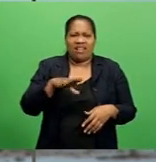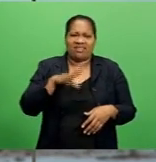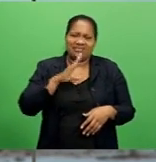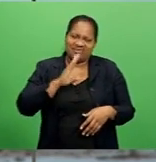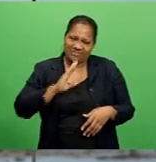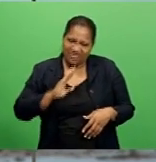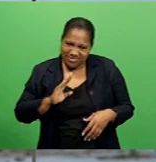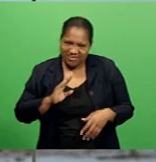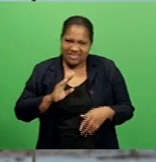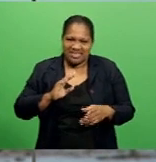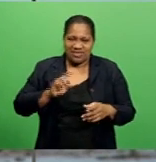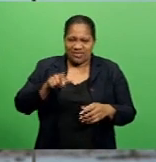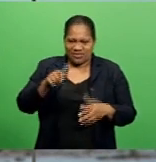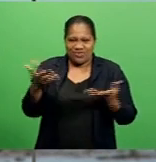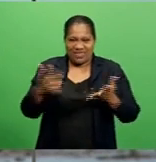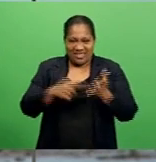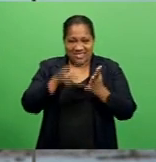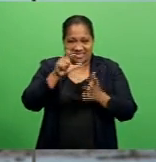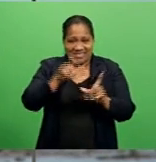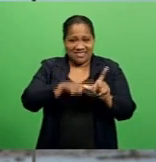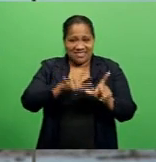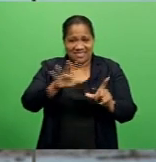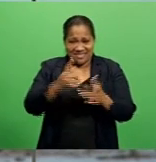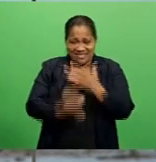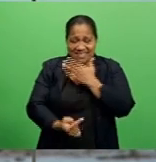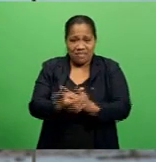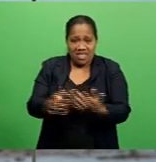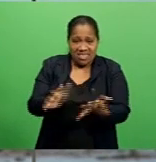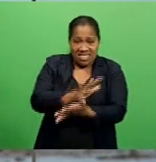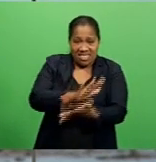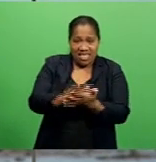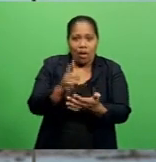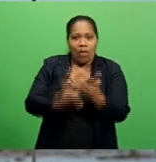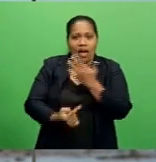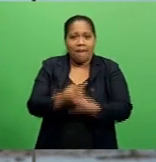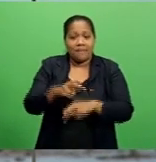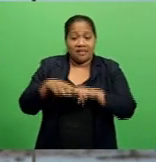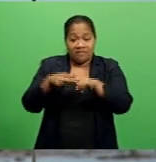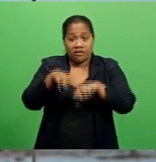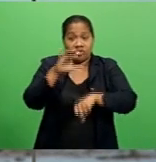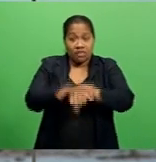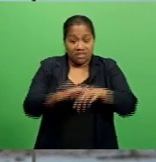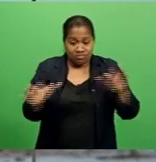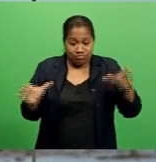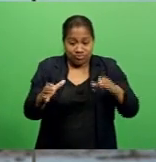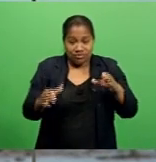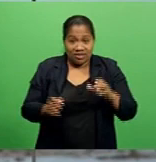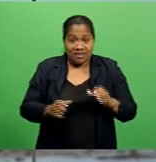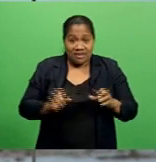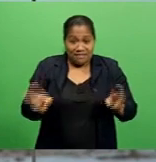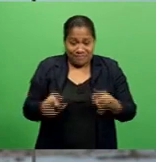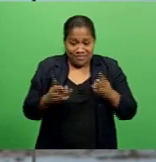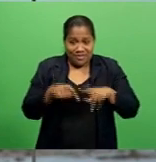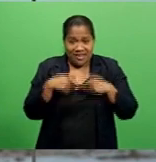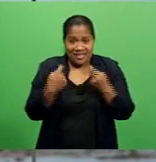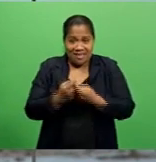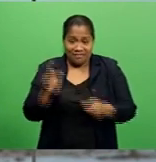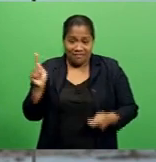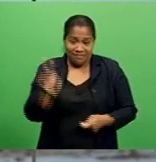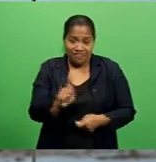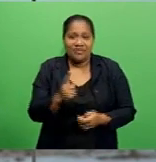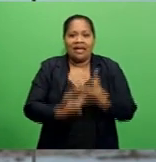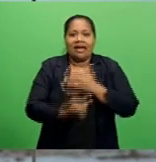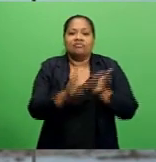cyclone-ravaged parts of Vanua Levu. The Fiji Police Band brought smiles and laughter to the affected communities with their